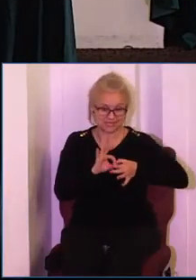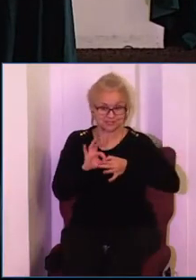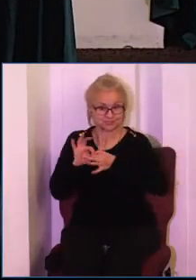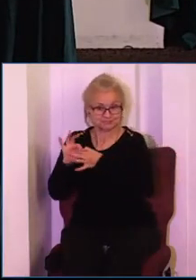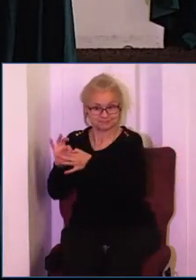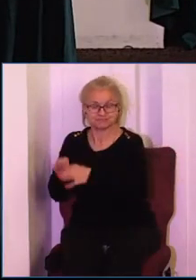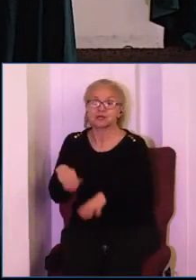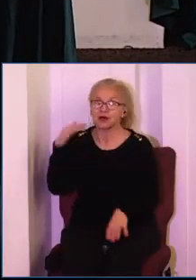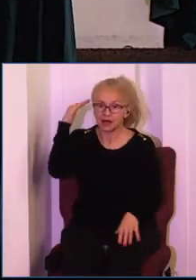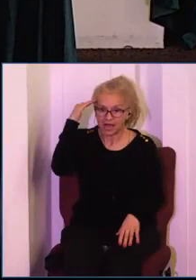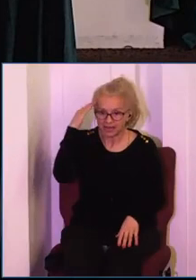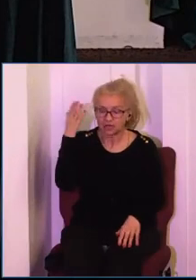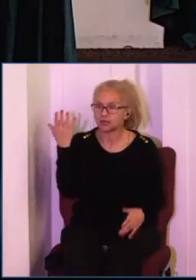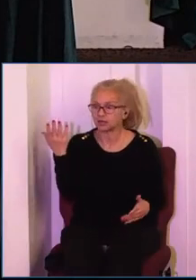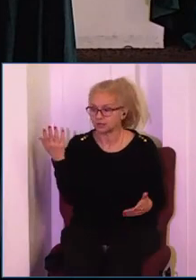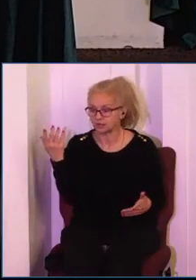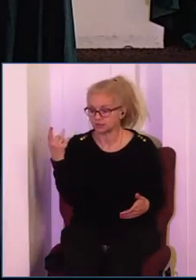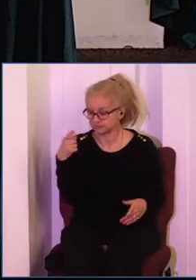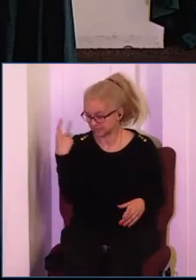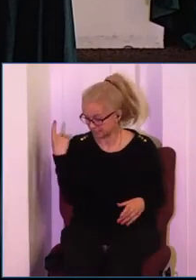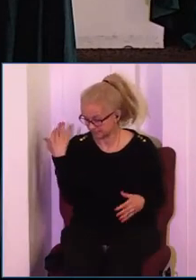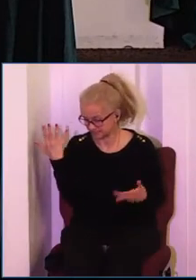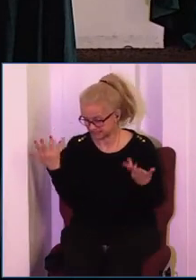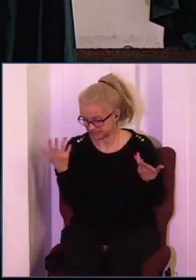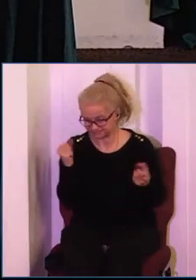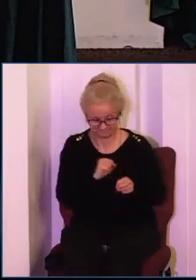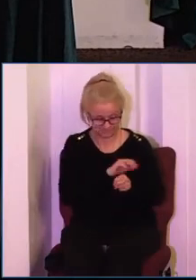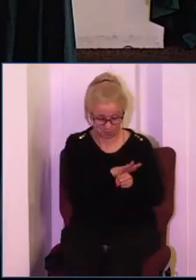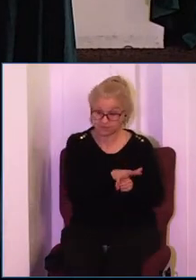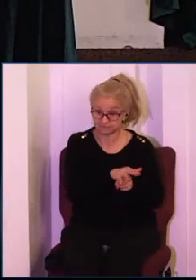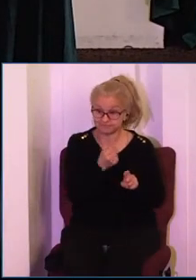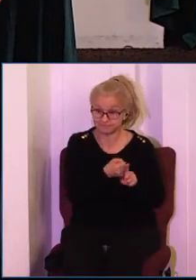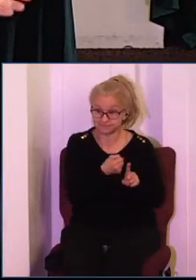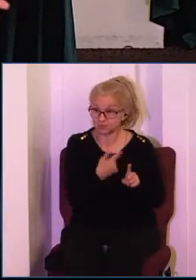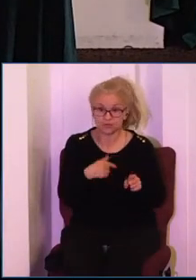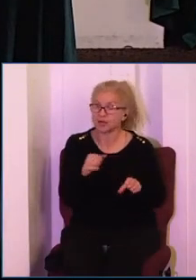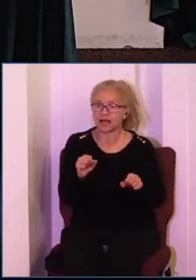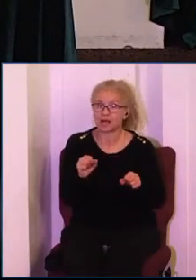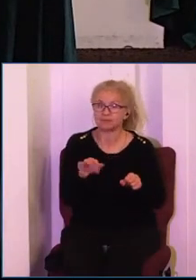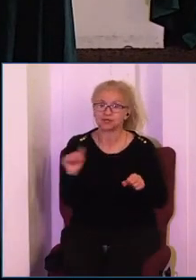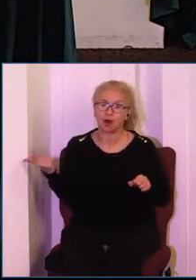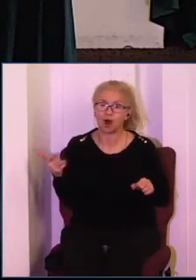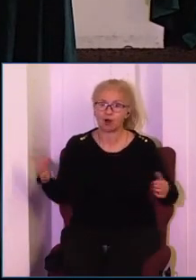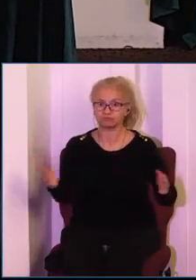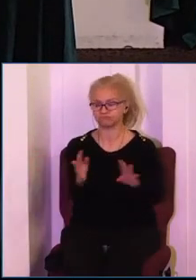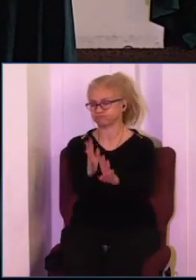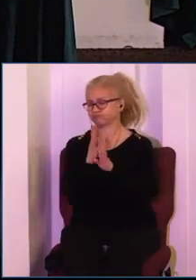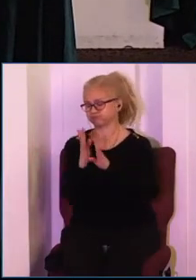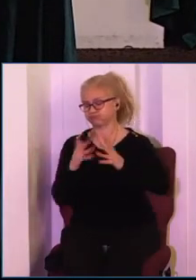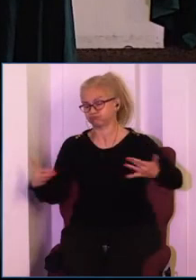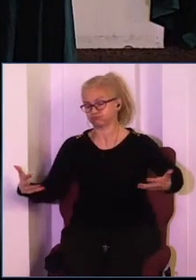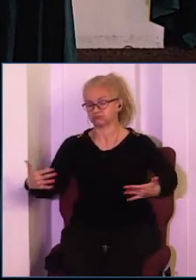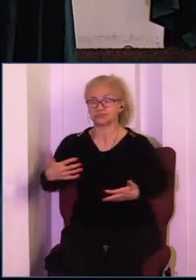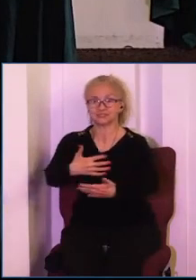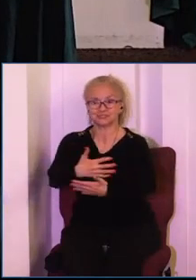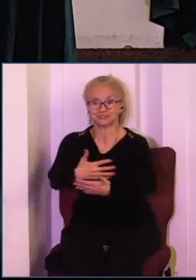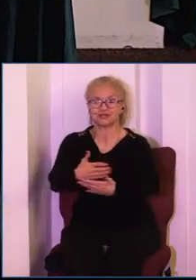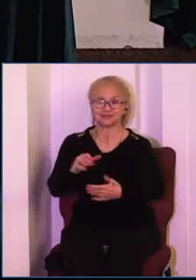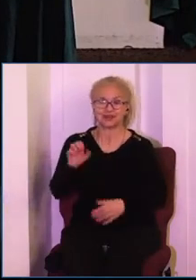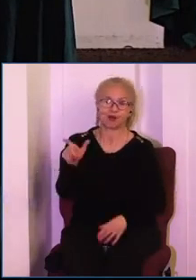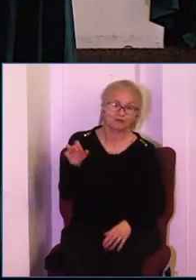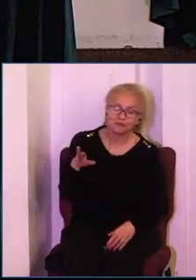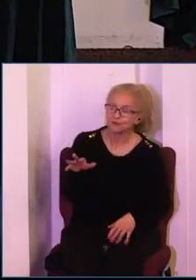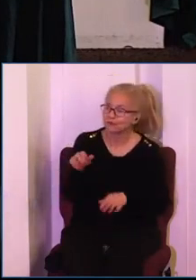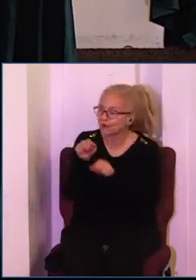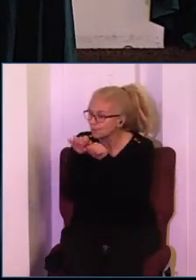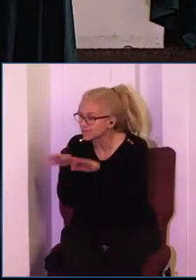know that because of COVID, we're not able to all come up and gather around the altar and bless